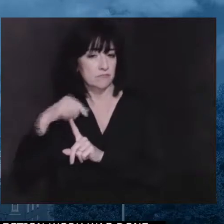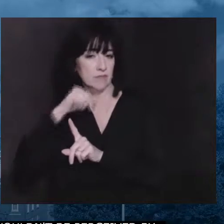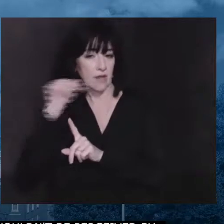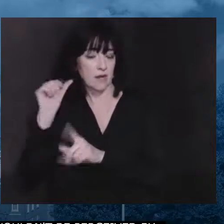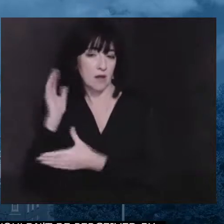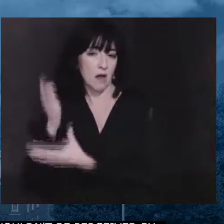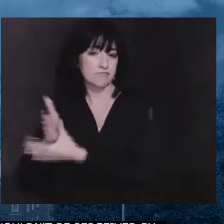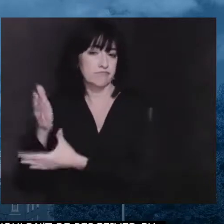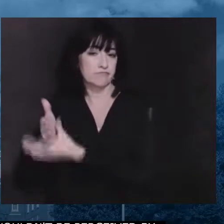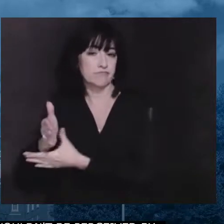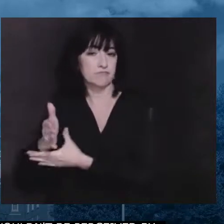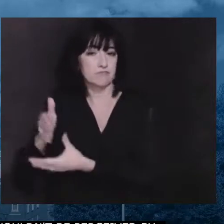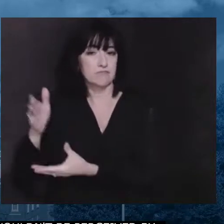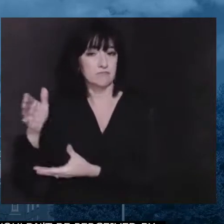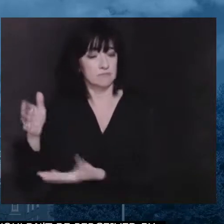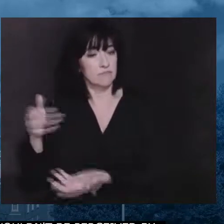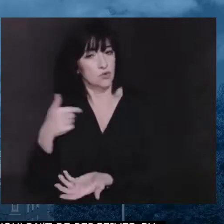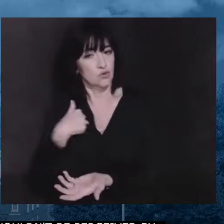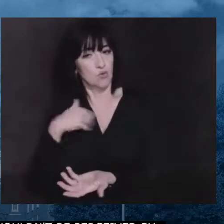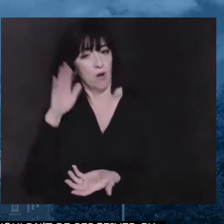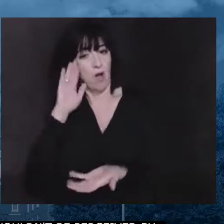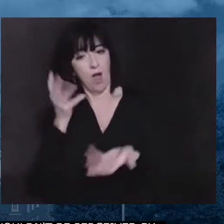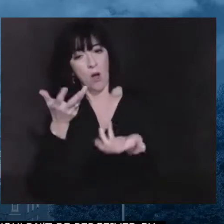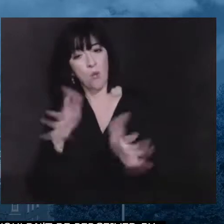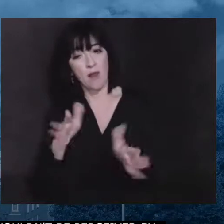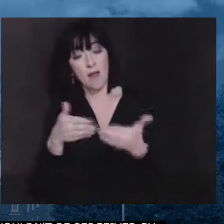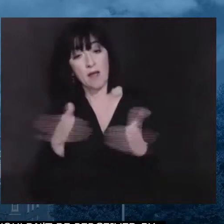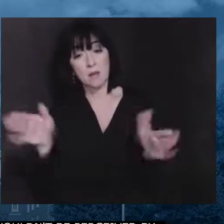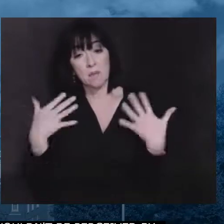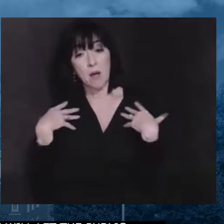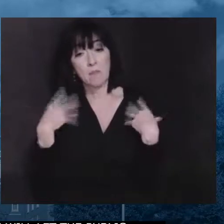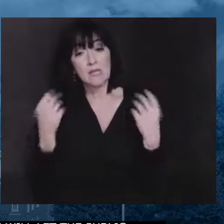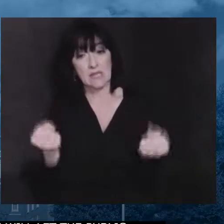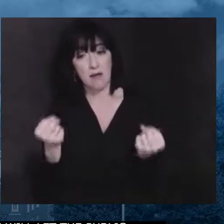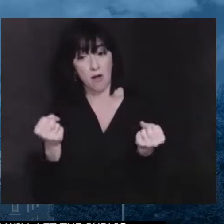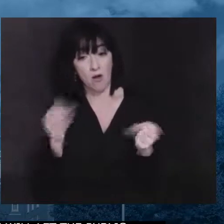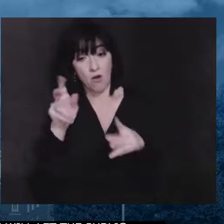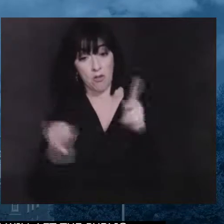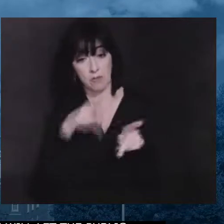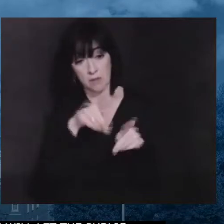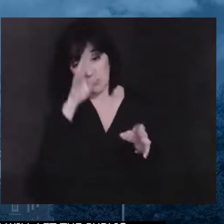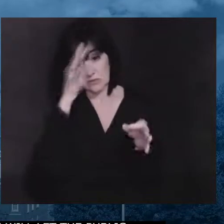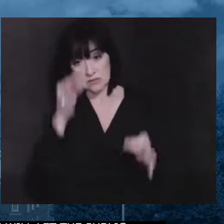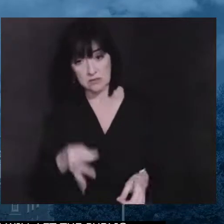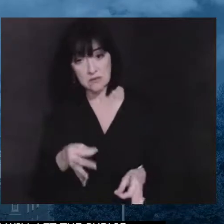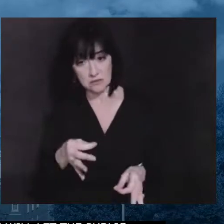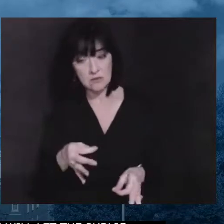health officials identify the priority. Obviously, but there